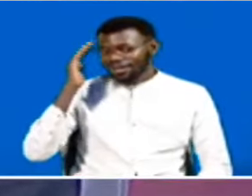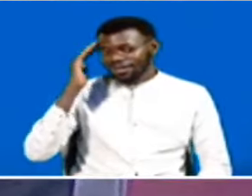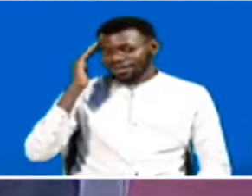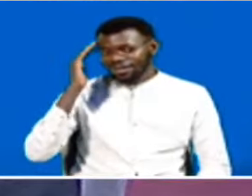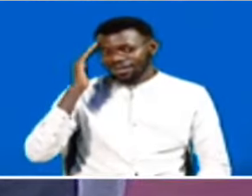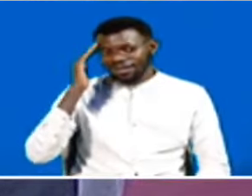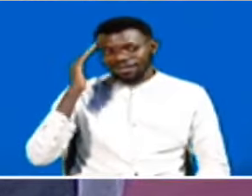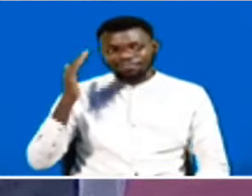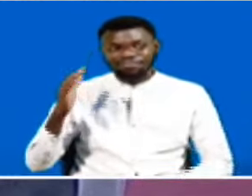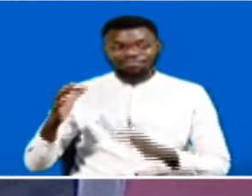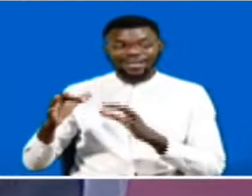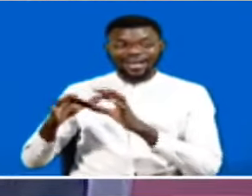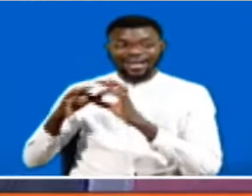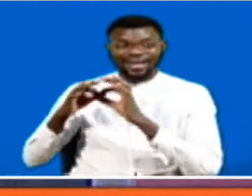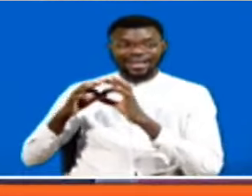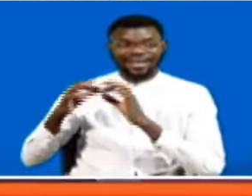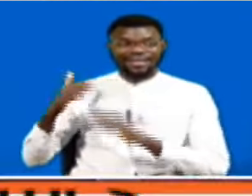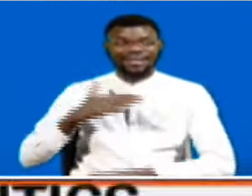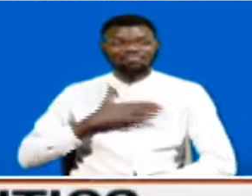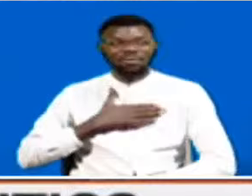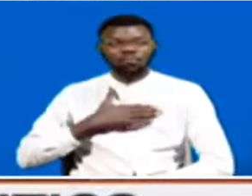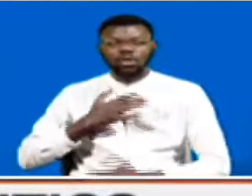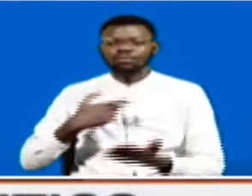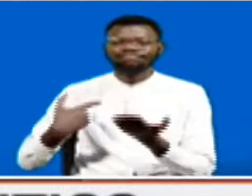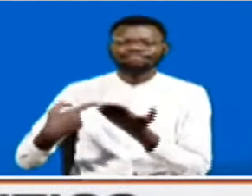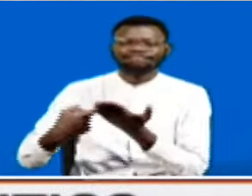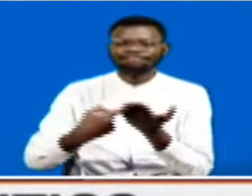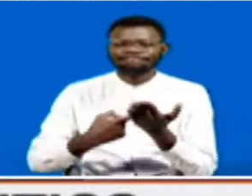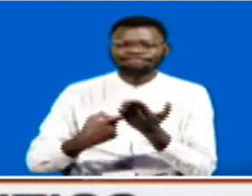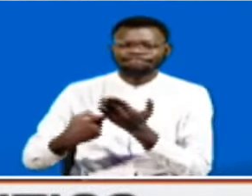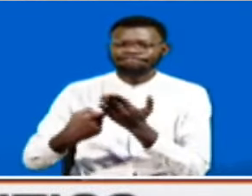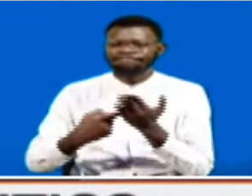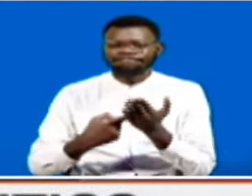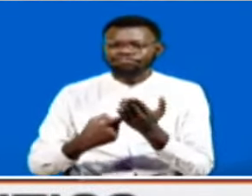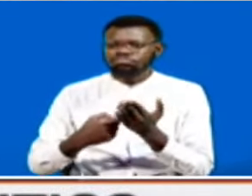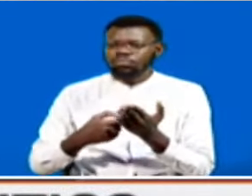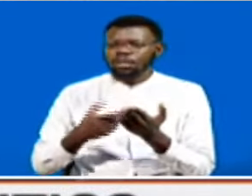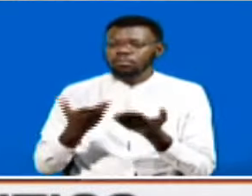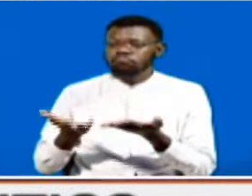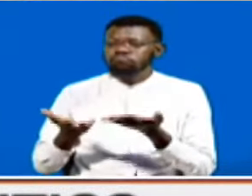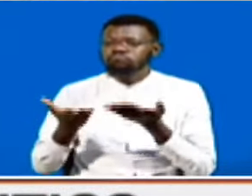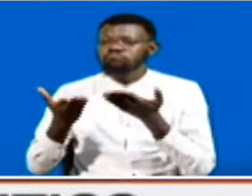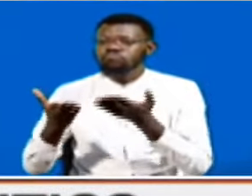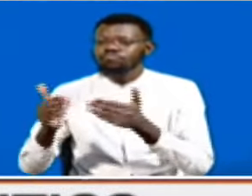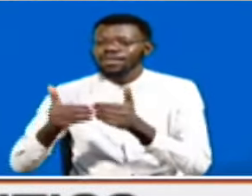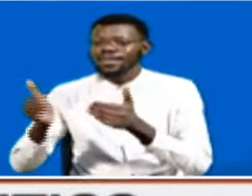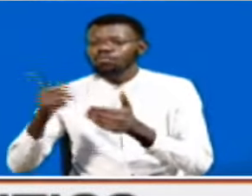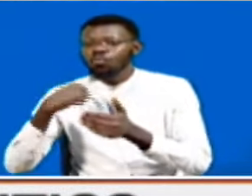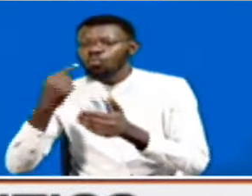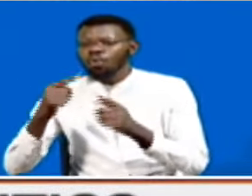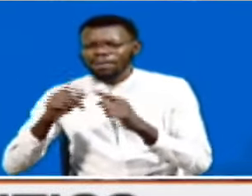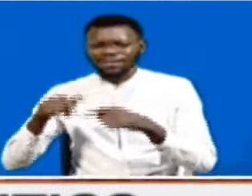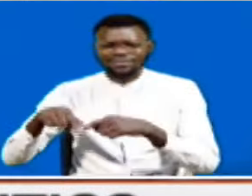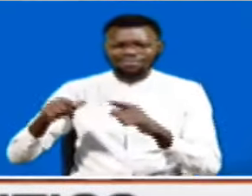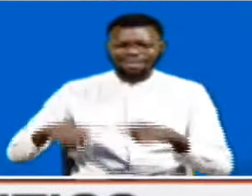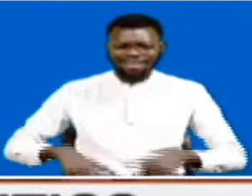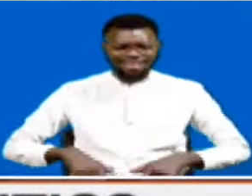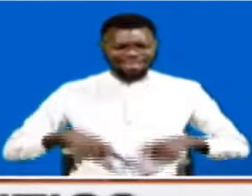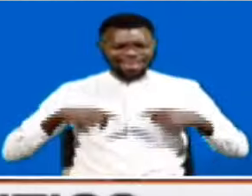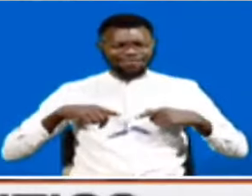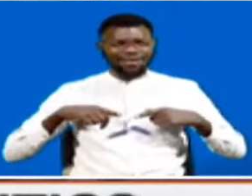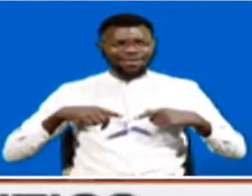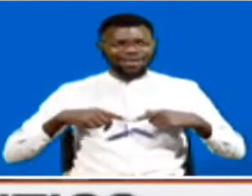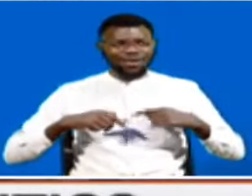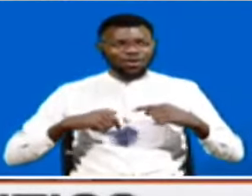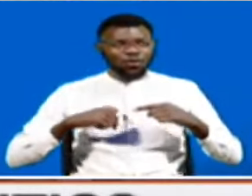my culture, you don't discuss succession of someone when he's still alive. Okay. Yeah, we don't do that. But you can't avoid this.